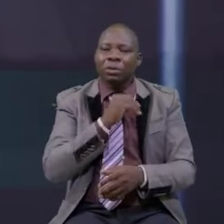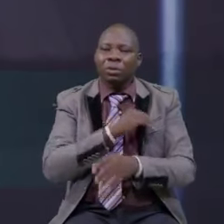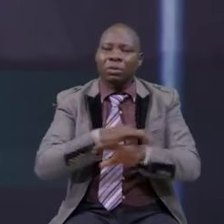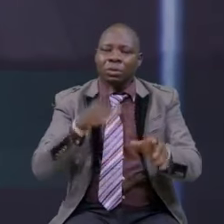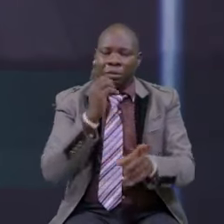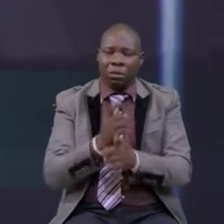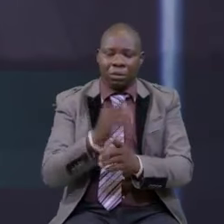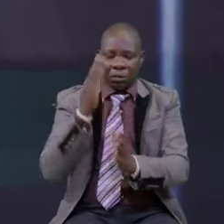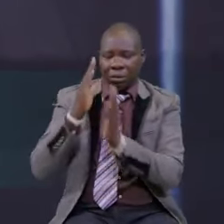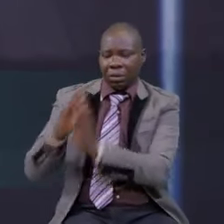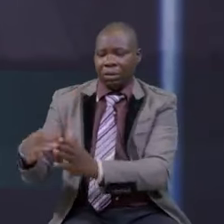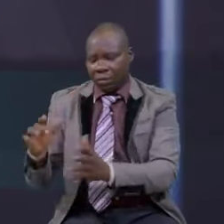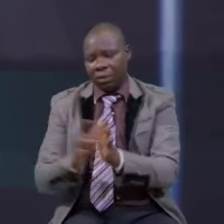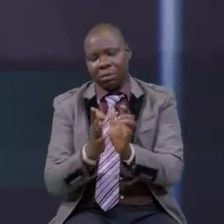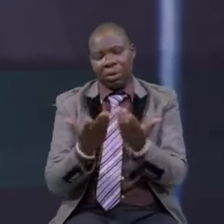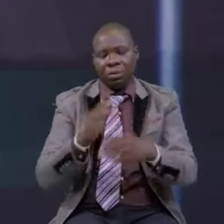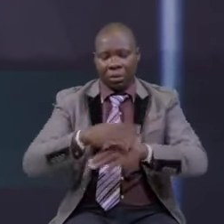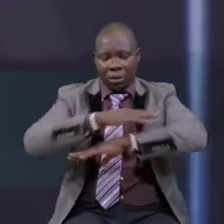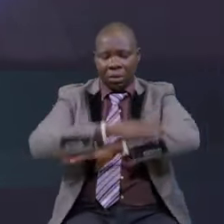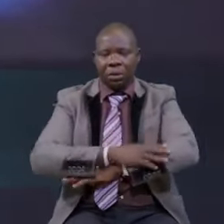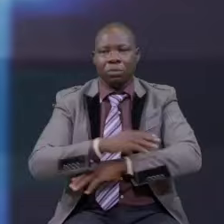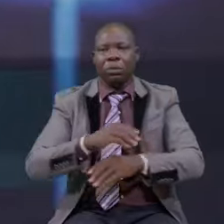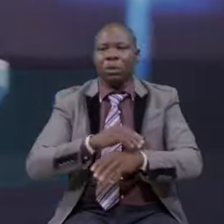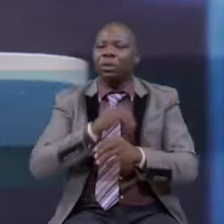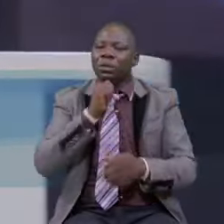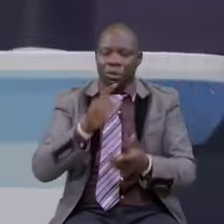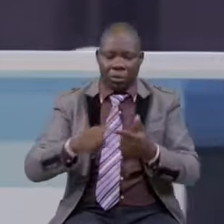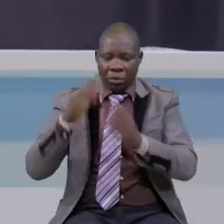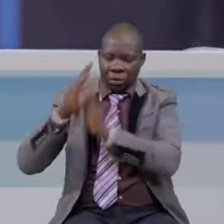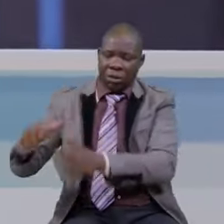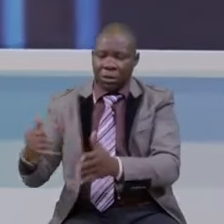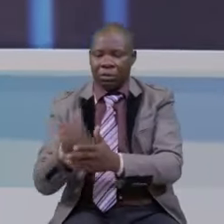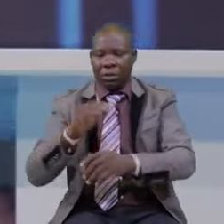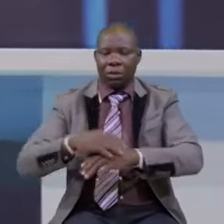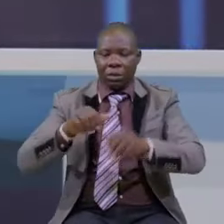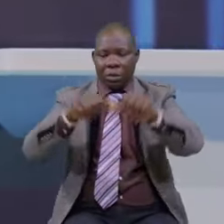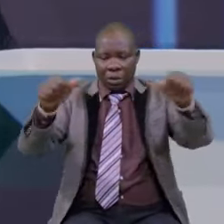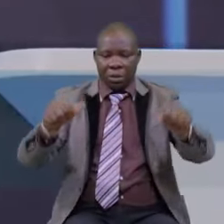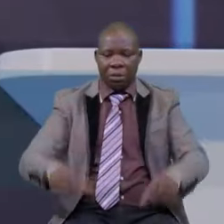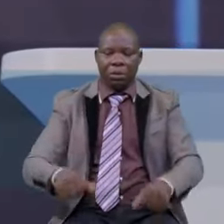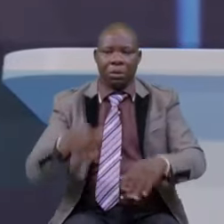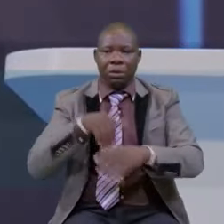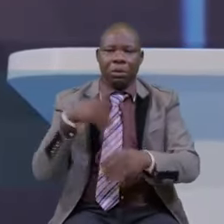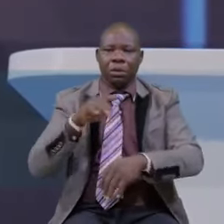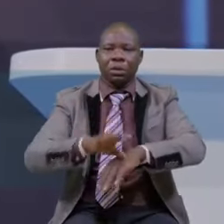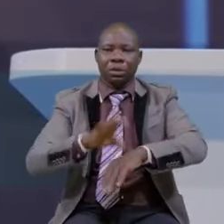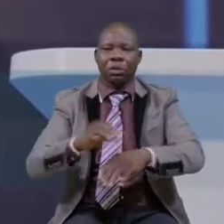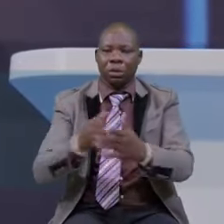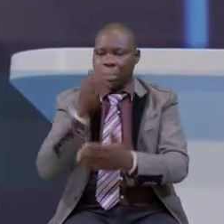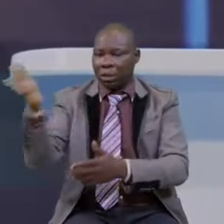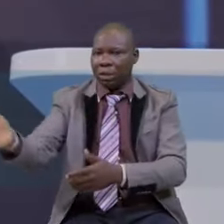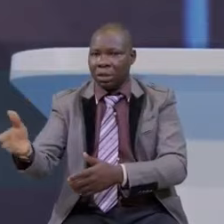the table, on the desk, not to leave it on the podium in the church. It's there, it's